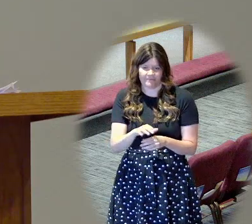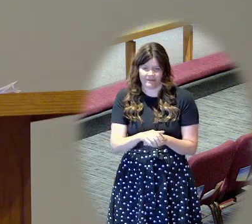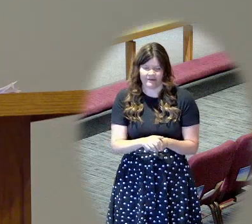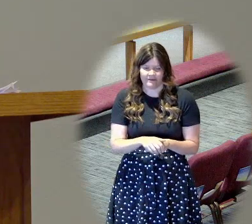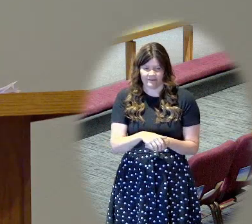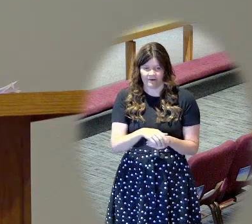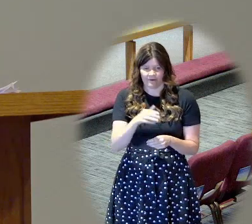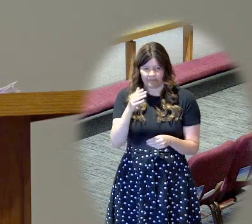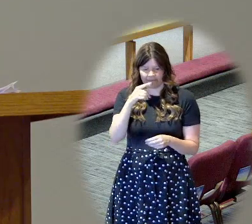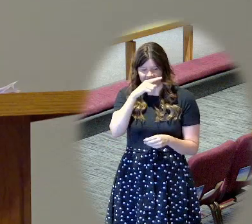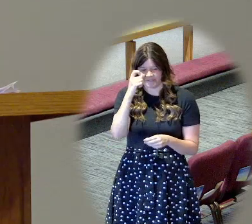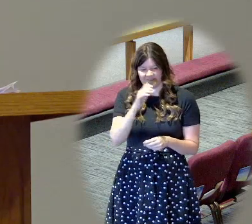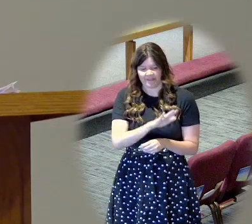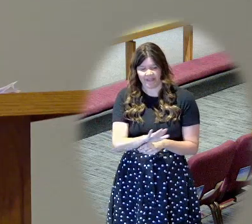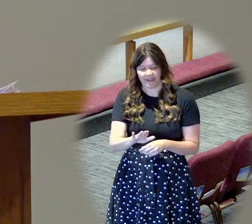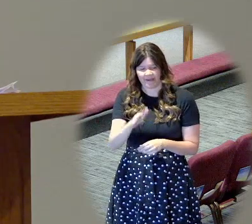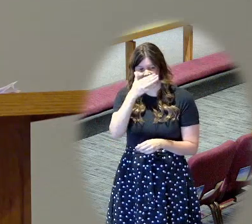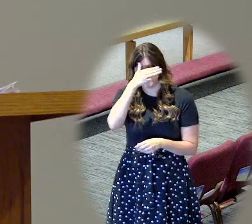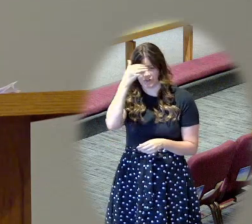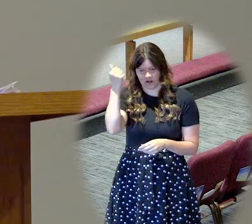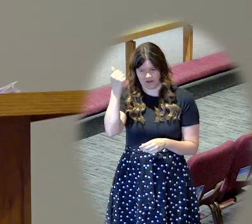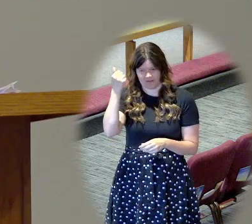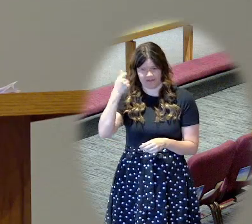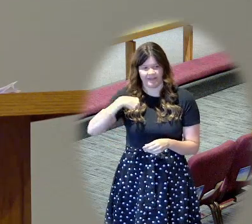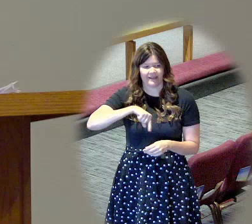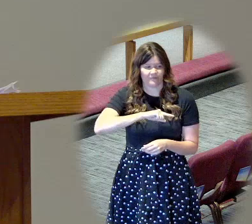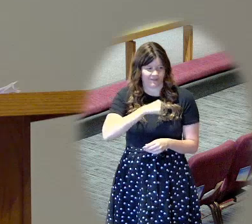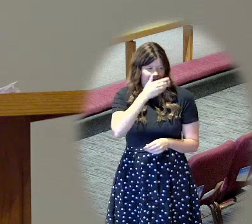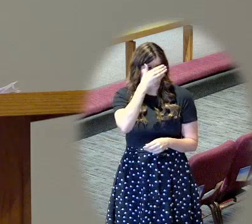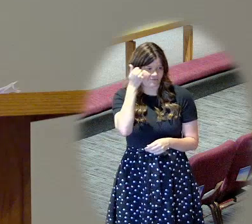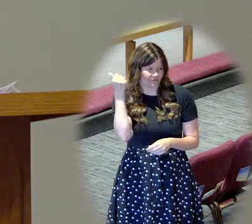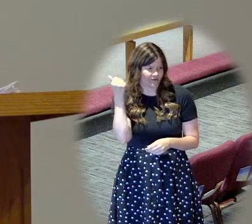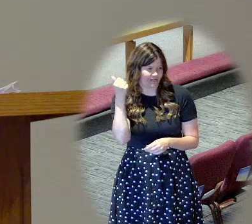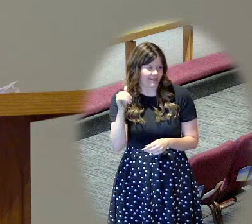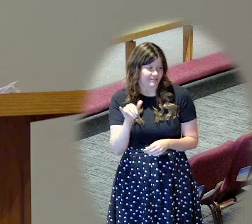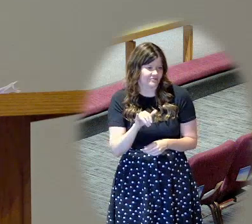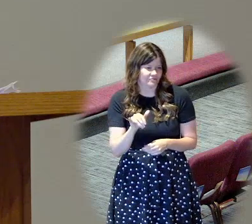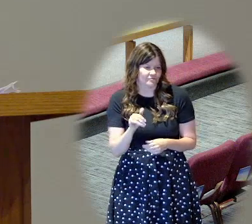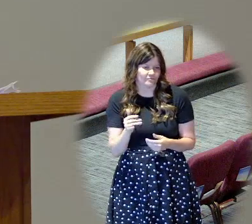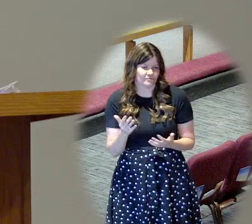forgot. And we do it too.